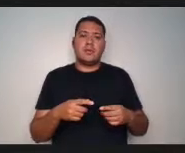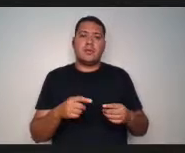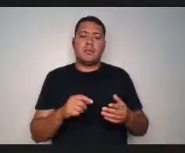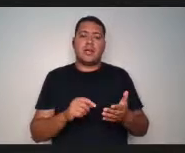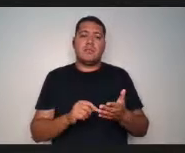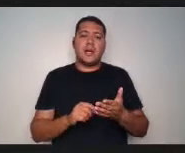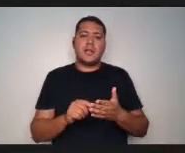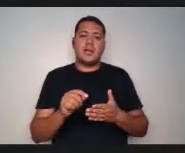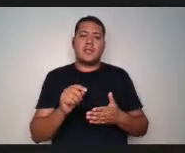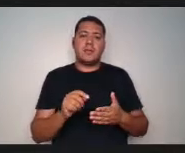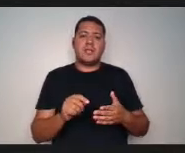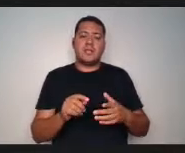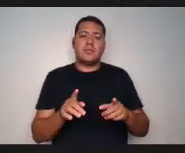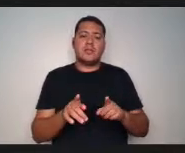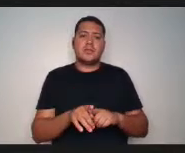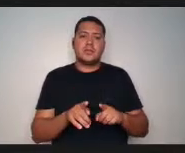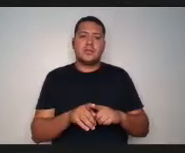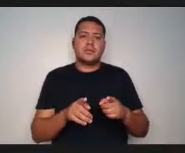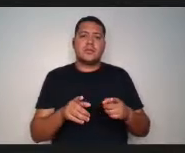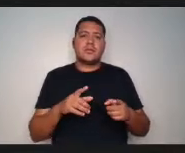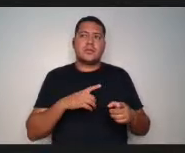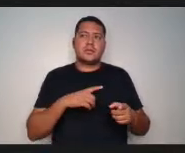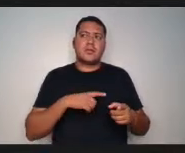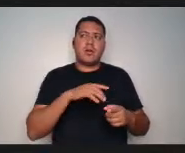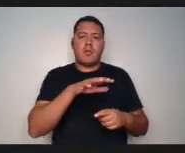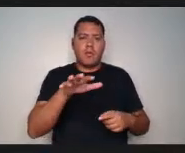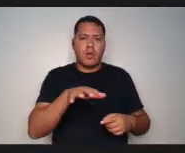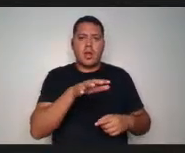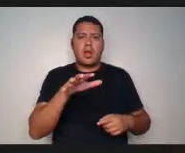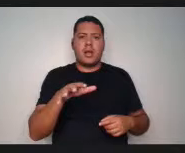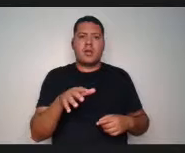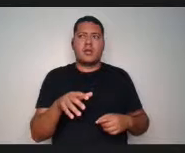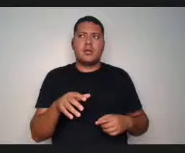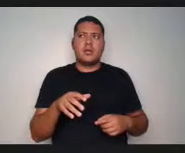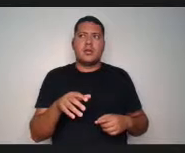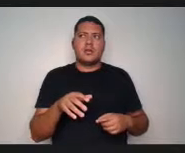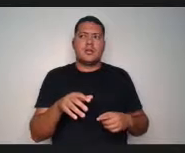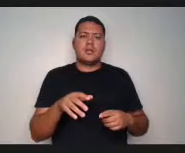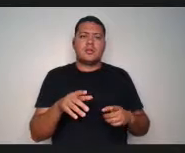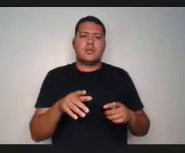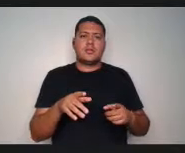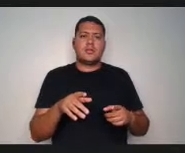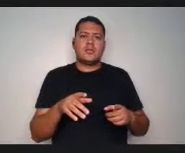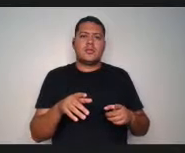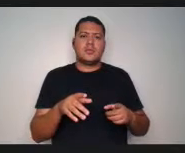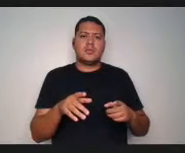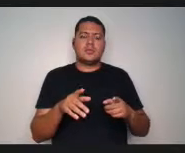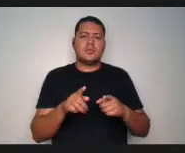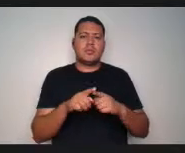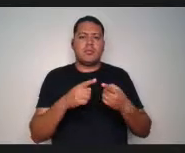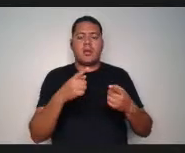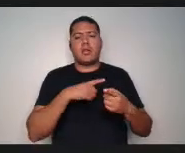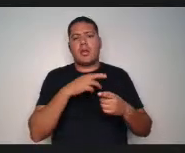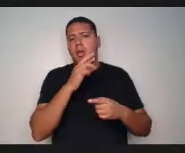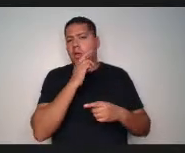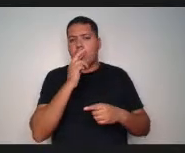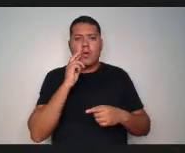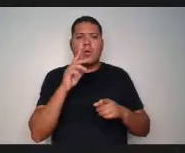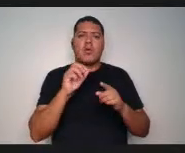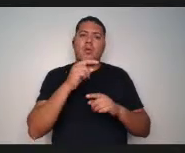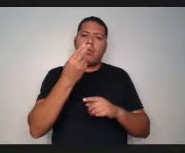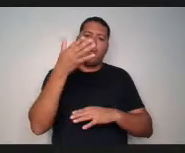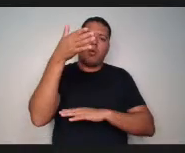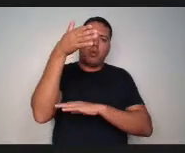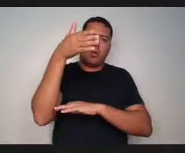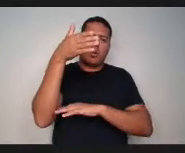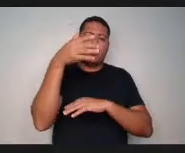save people a lot of money when they could work from home. A large percentage of workers still report wanting to work and continue working from